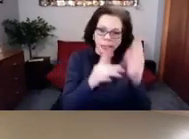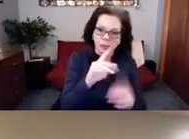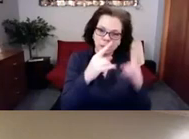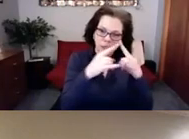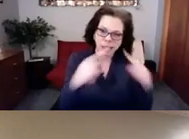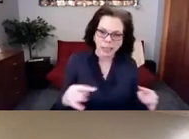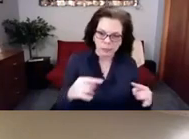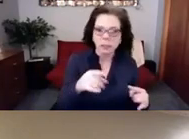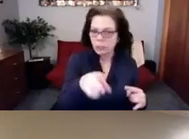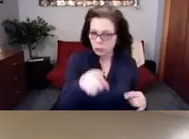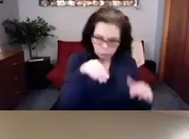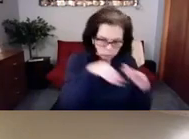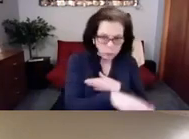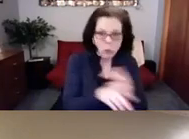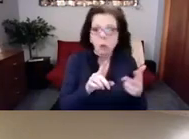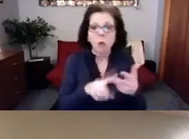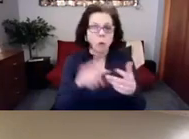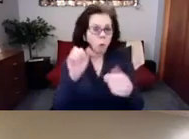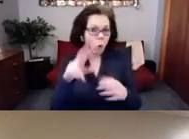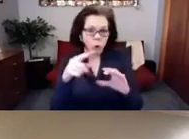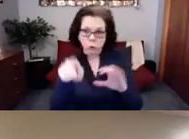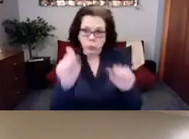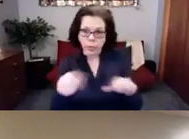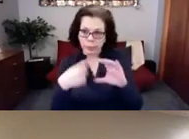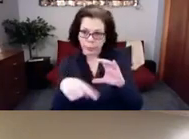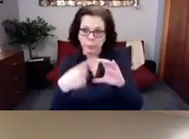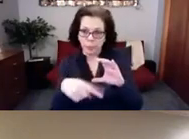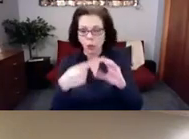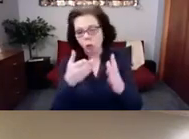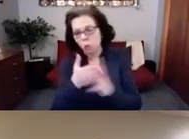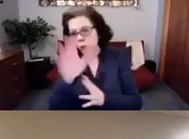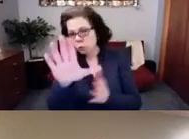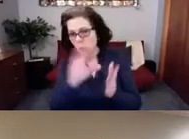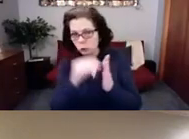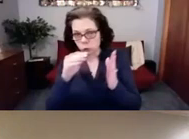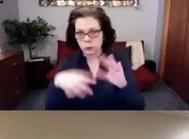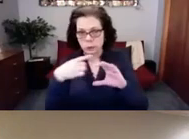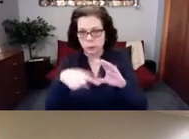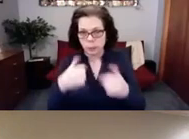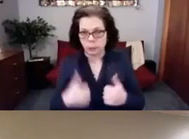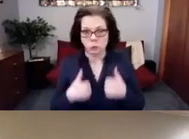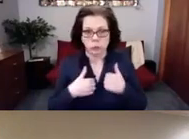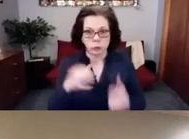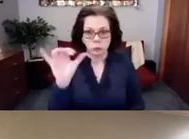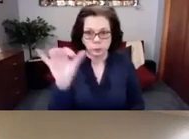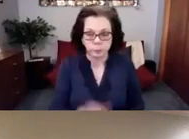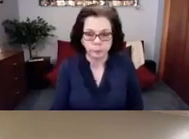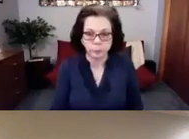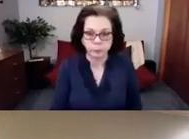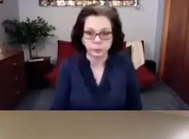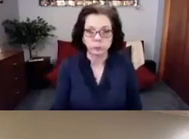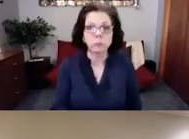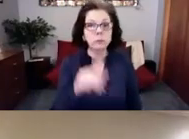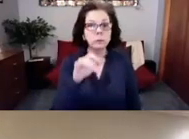your student's email address. We will continue, even if there is a full return